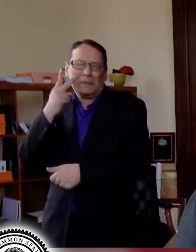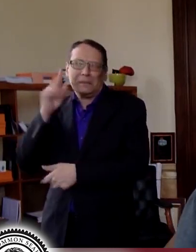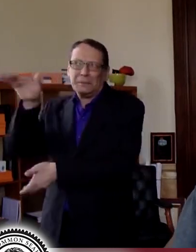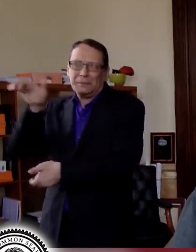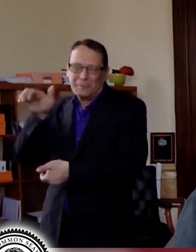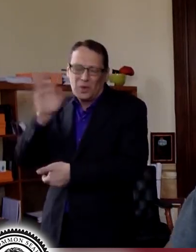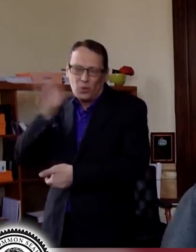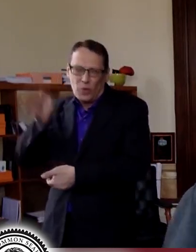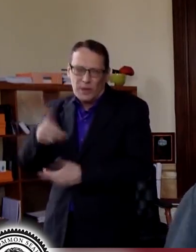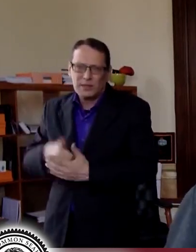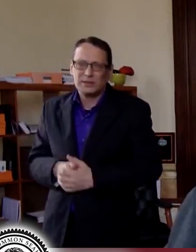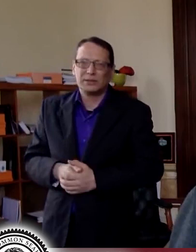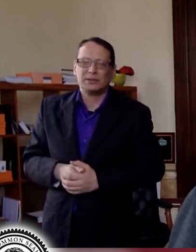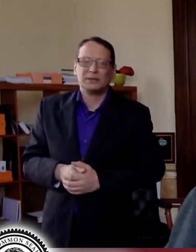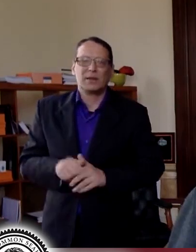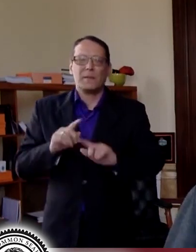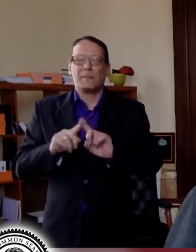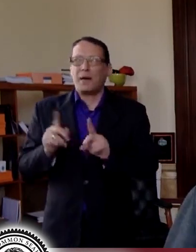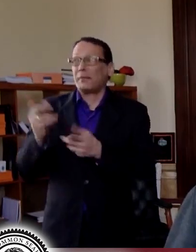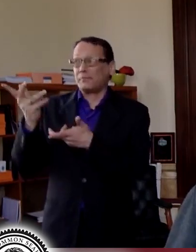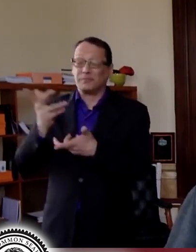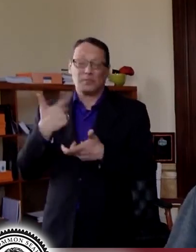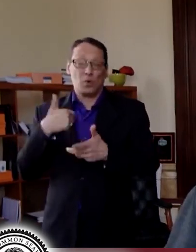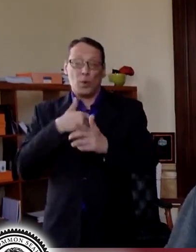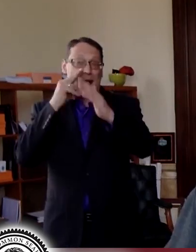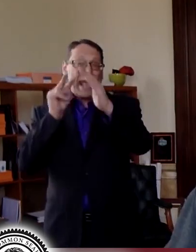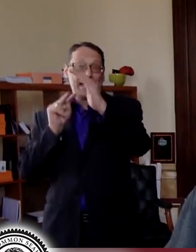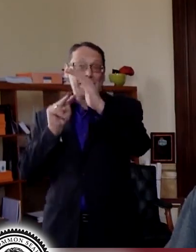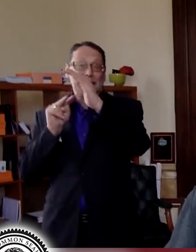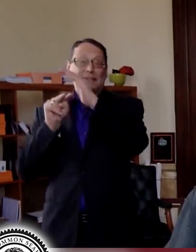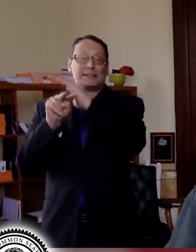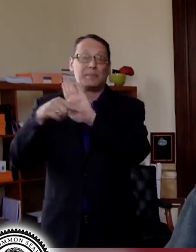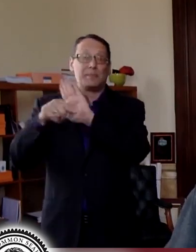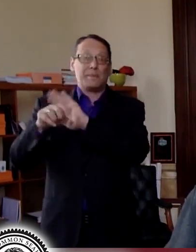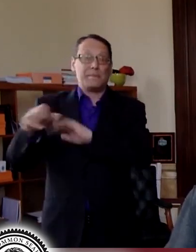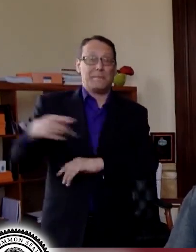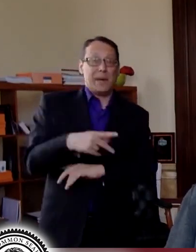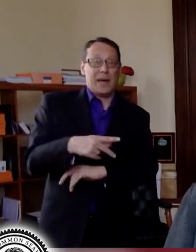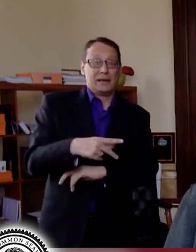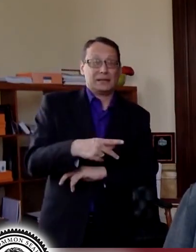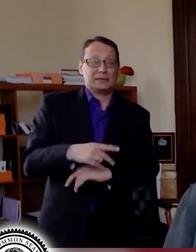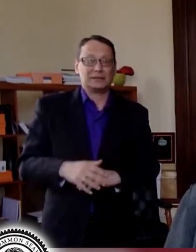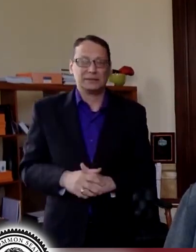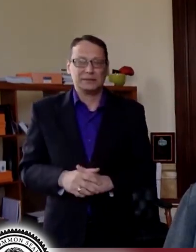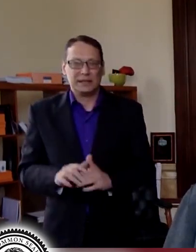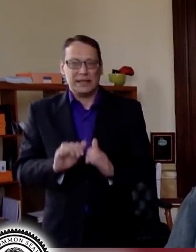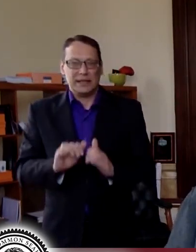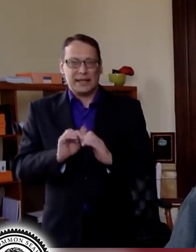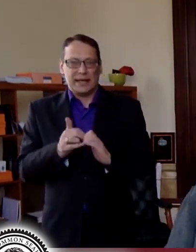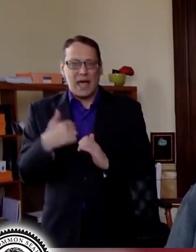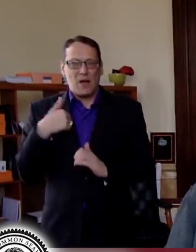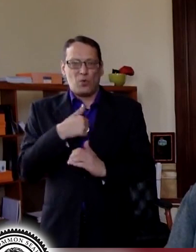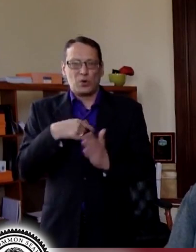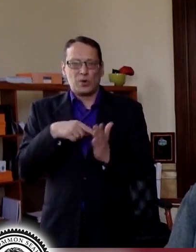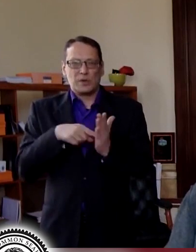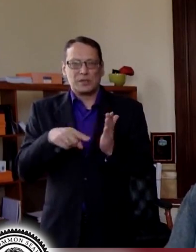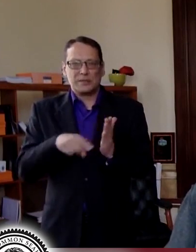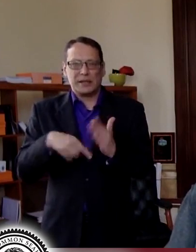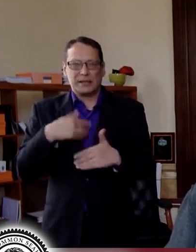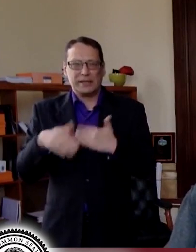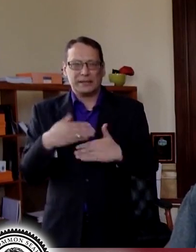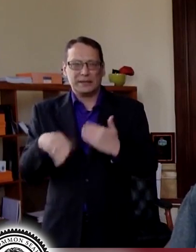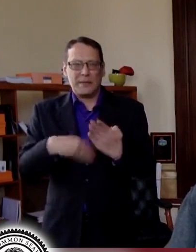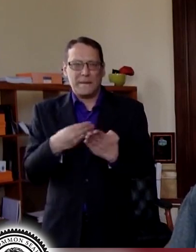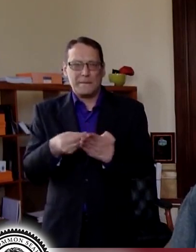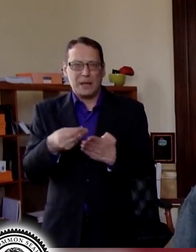but we're spending the money and anticipate getting reimbursed, and we want you to know how we're spending the money. Most of